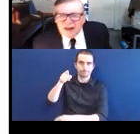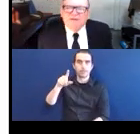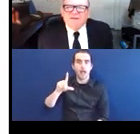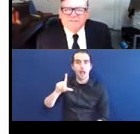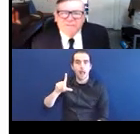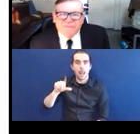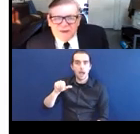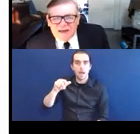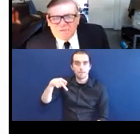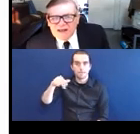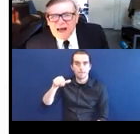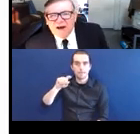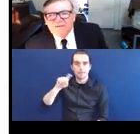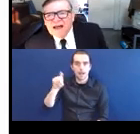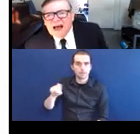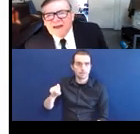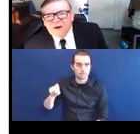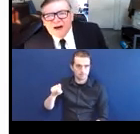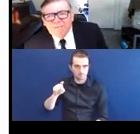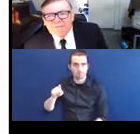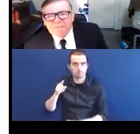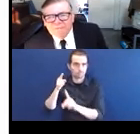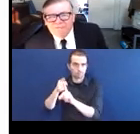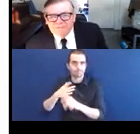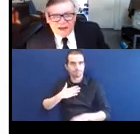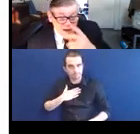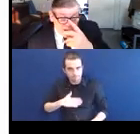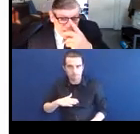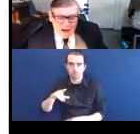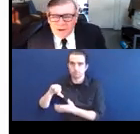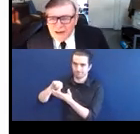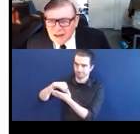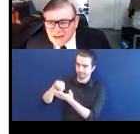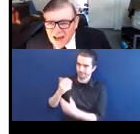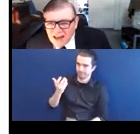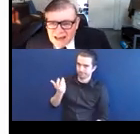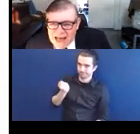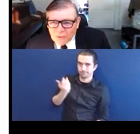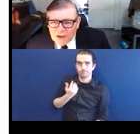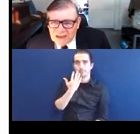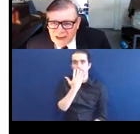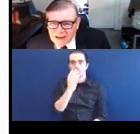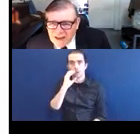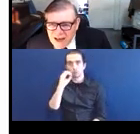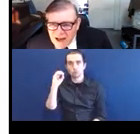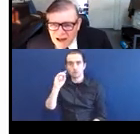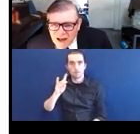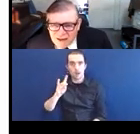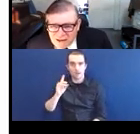nothing else, says Marcelo, and they all clap him. Now we're the next day, and we're